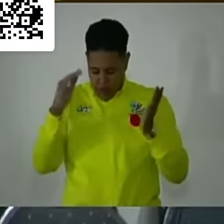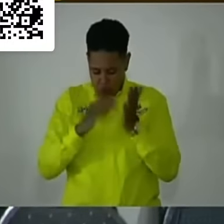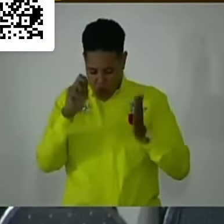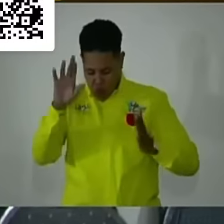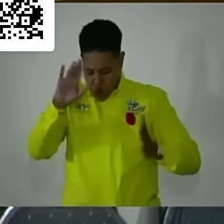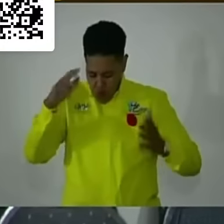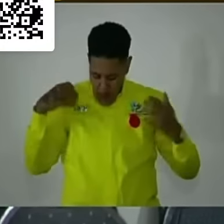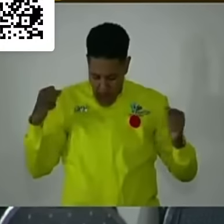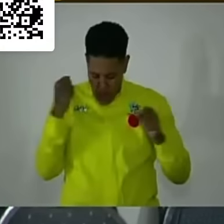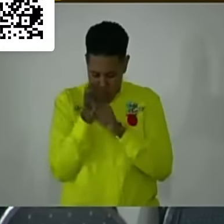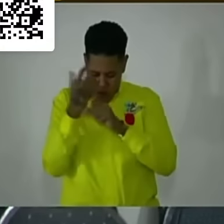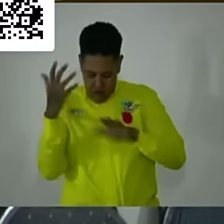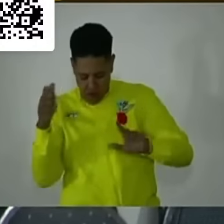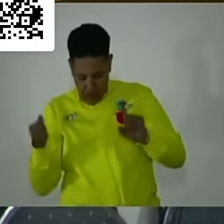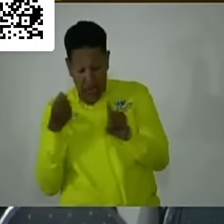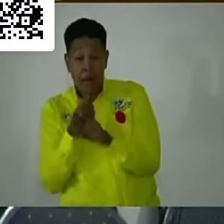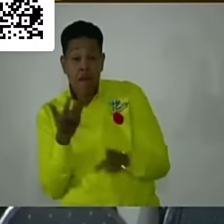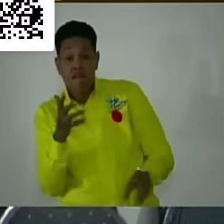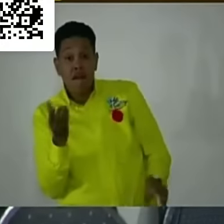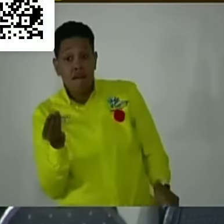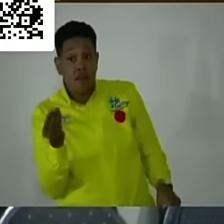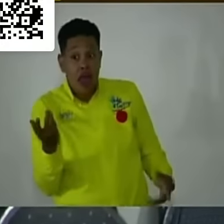health workers have been impacted,